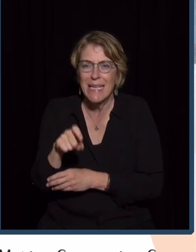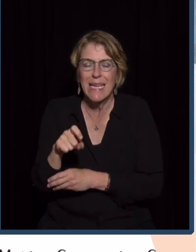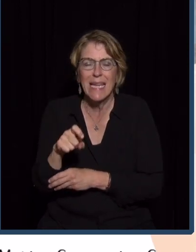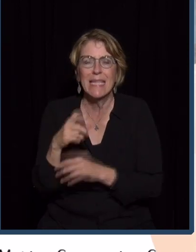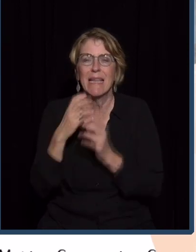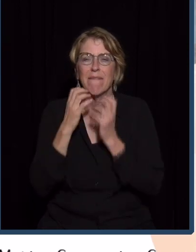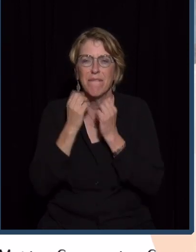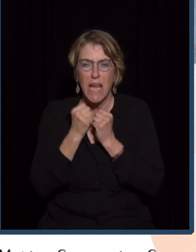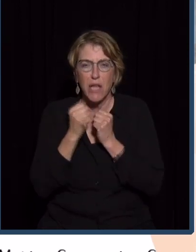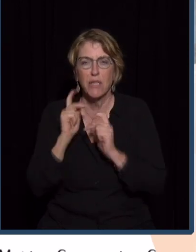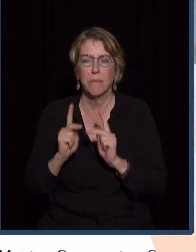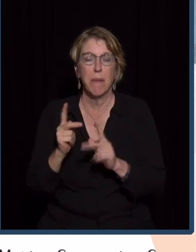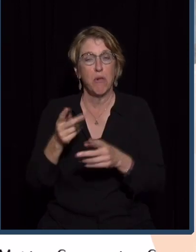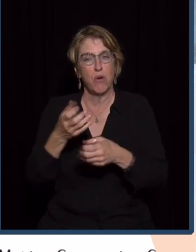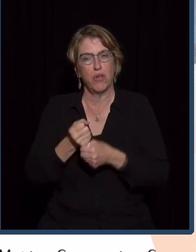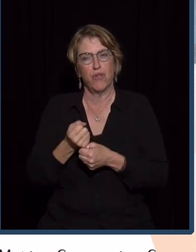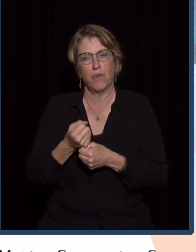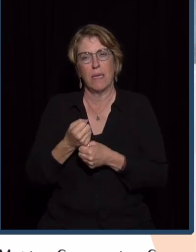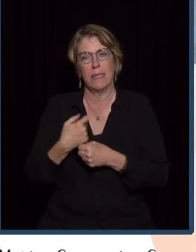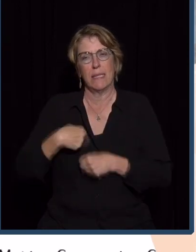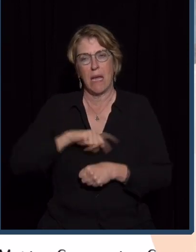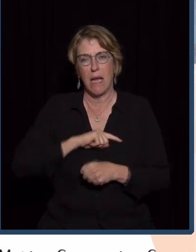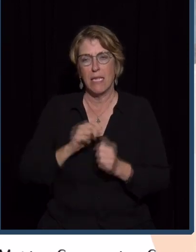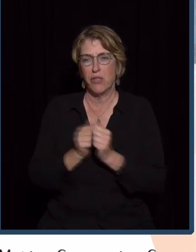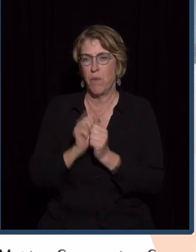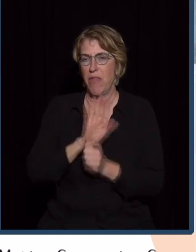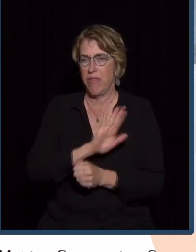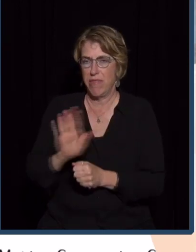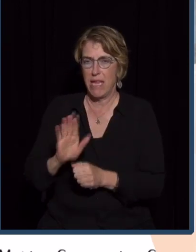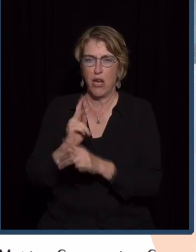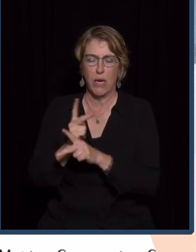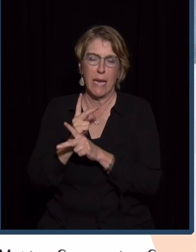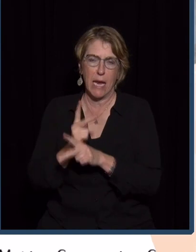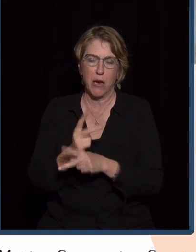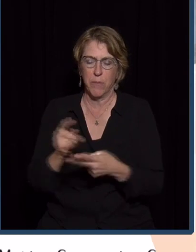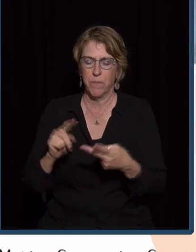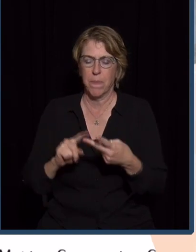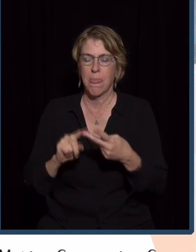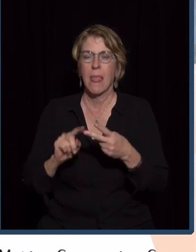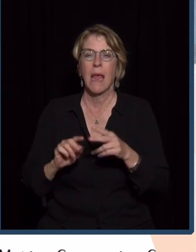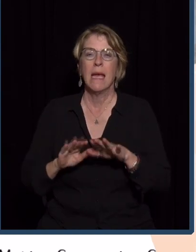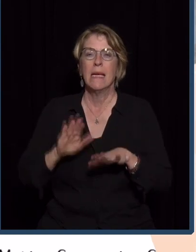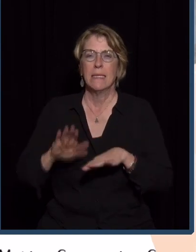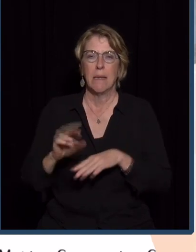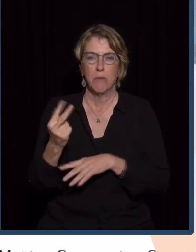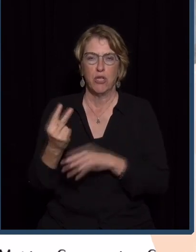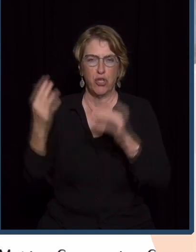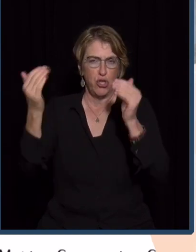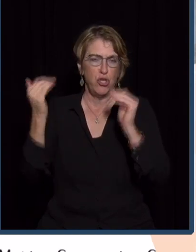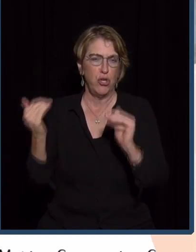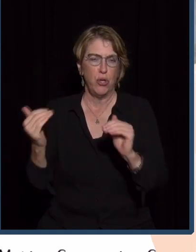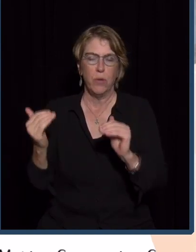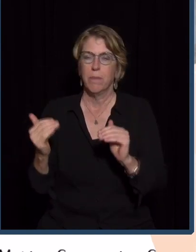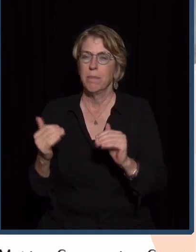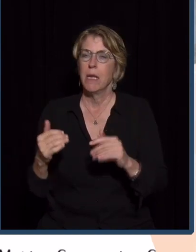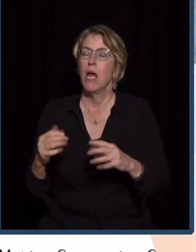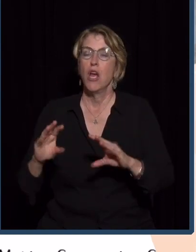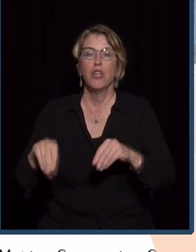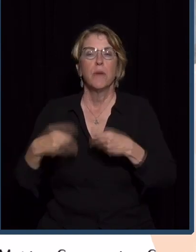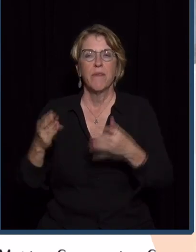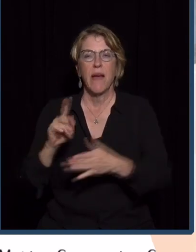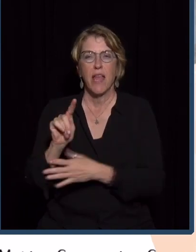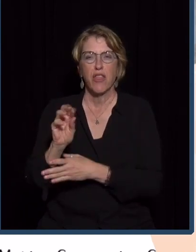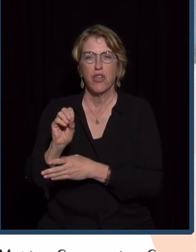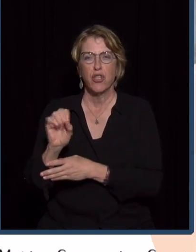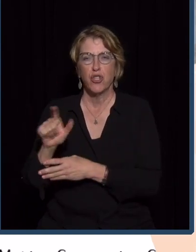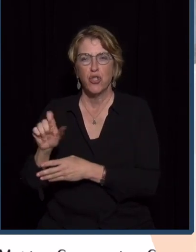those trusting us with their care. The second step is to provide our customers with all the tools we need to fully participate in